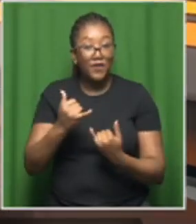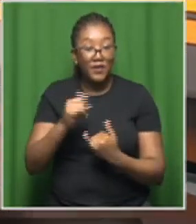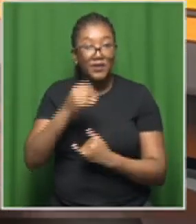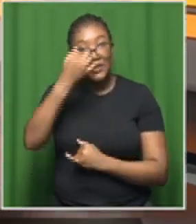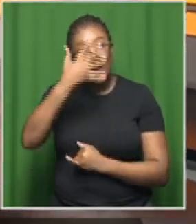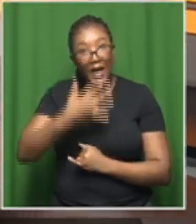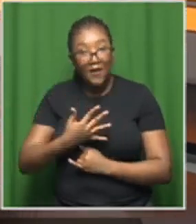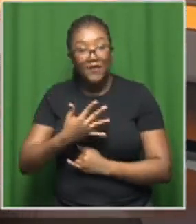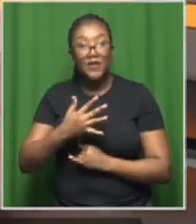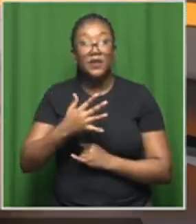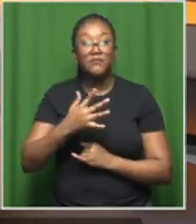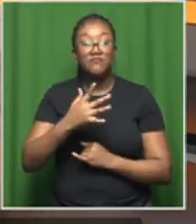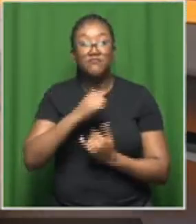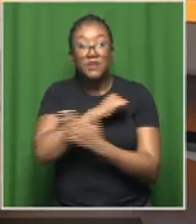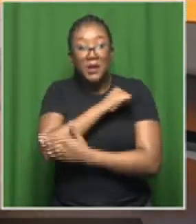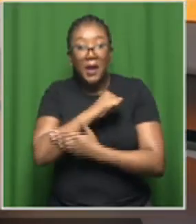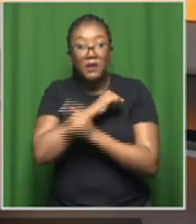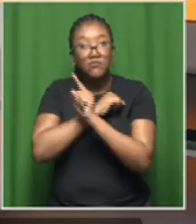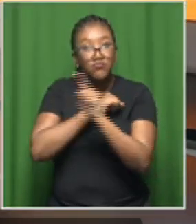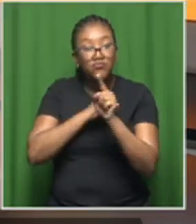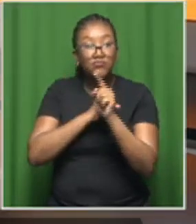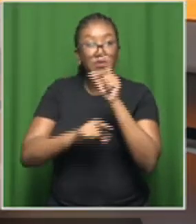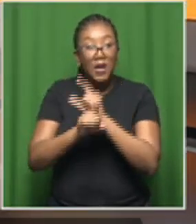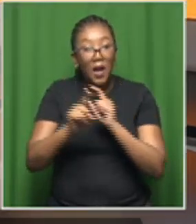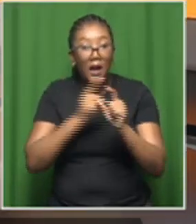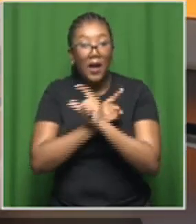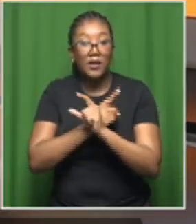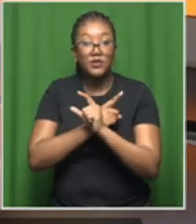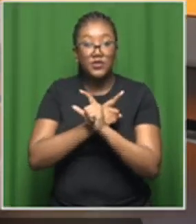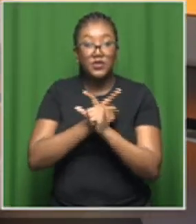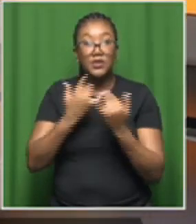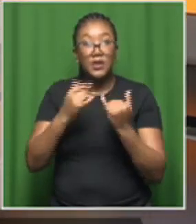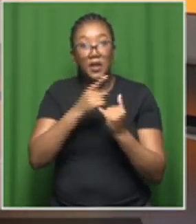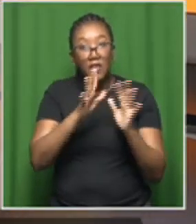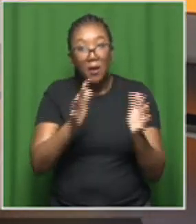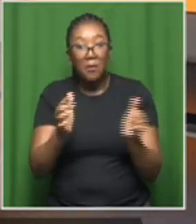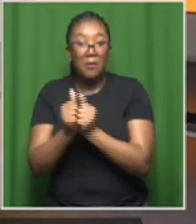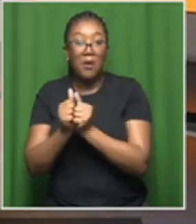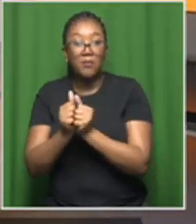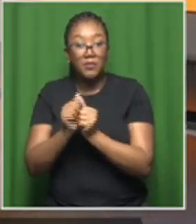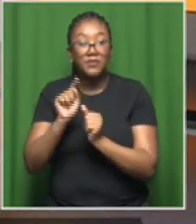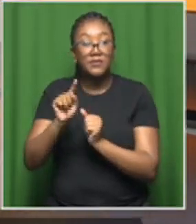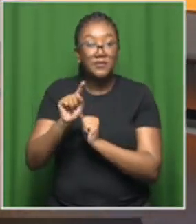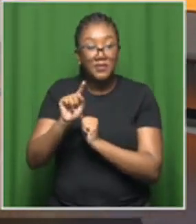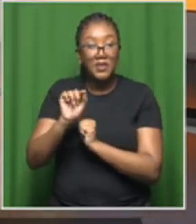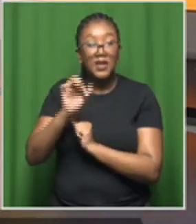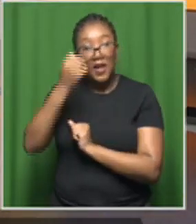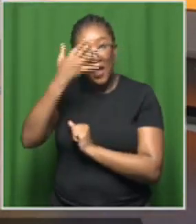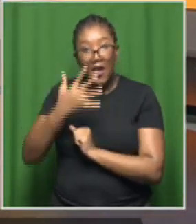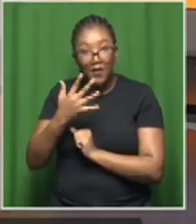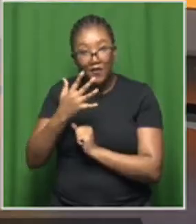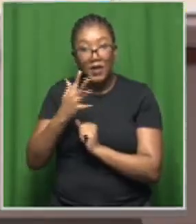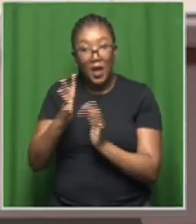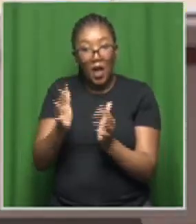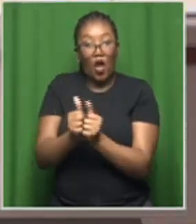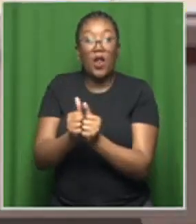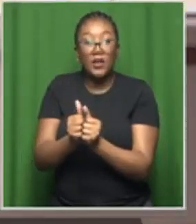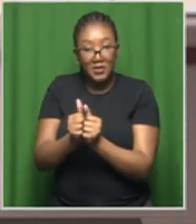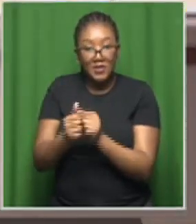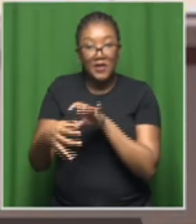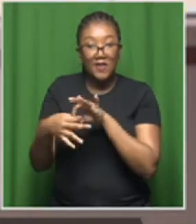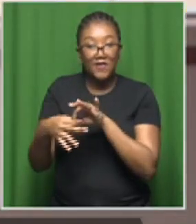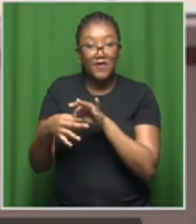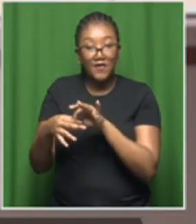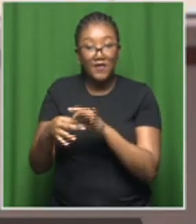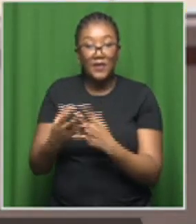and transformation and ingenuity, they partnered with the Africa Collective. Just take us through that. Yeah, so this was a